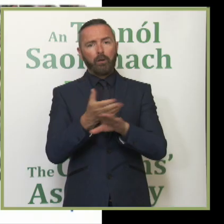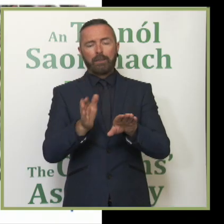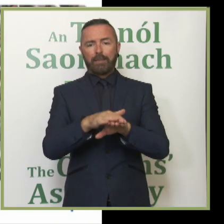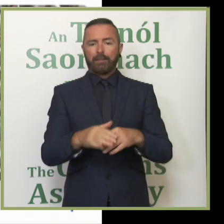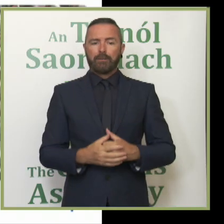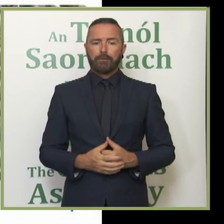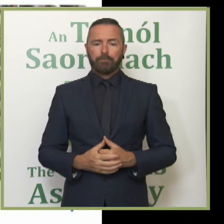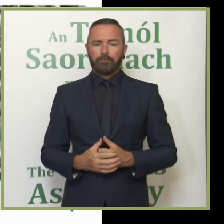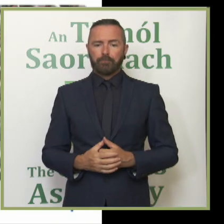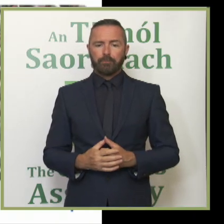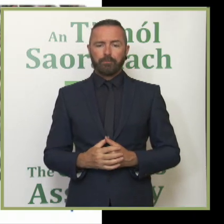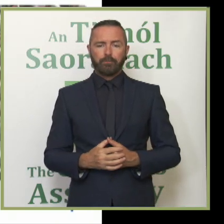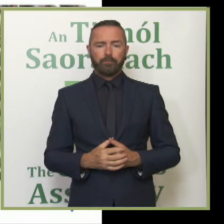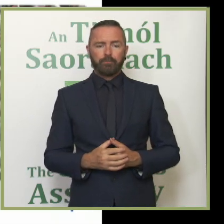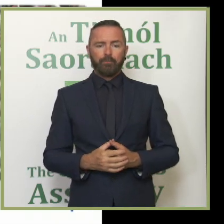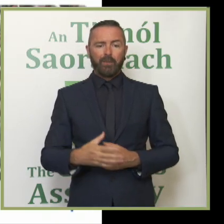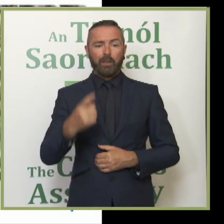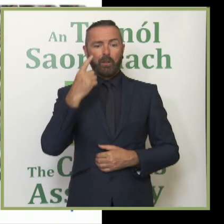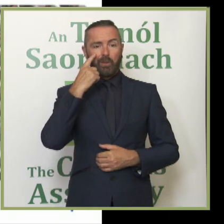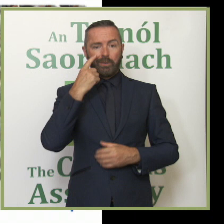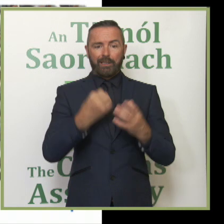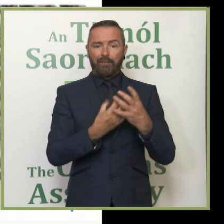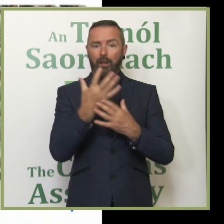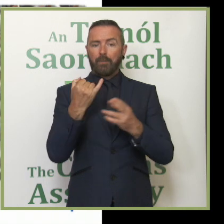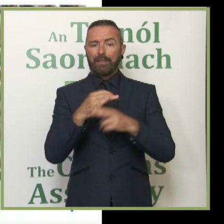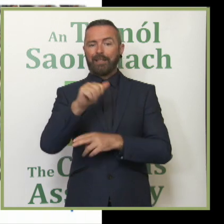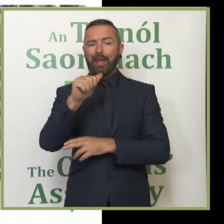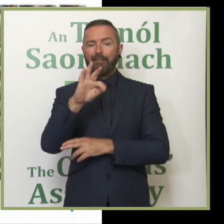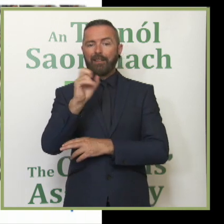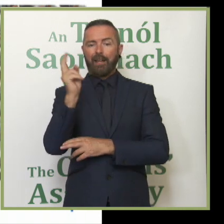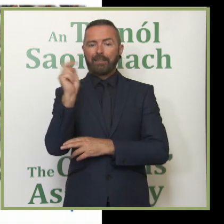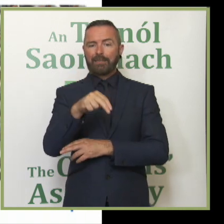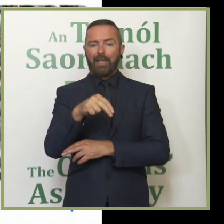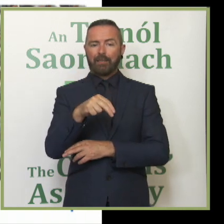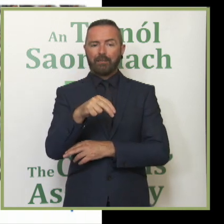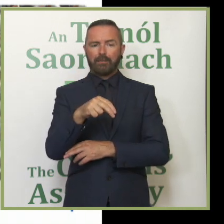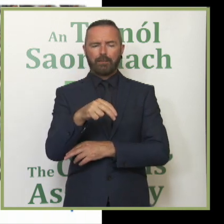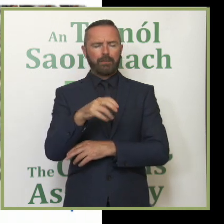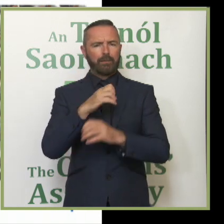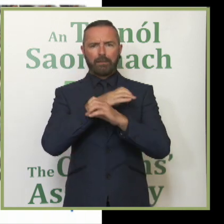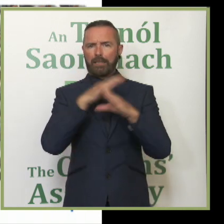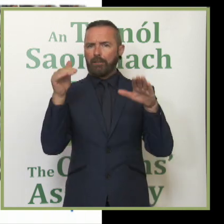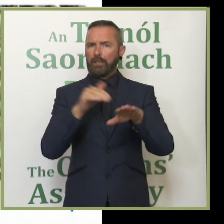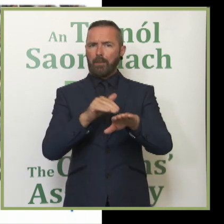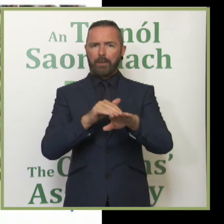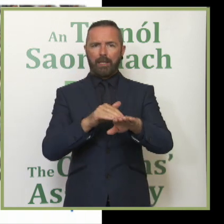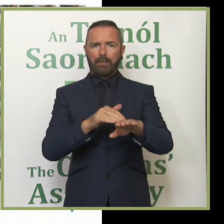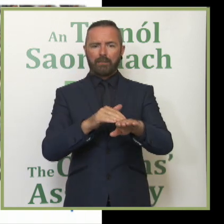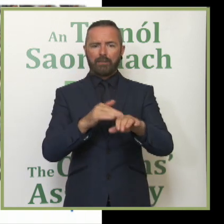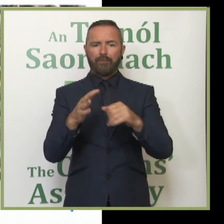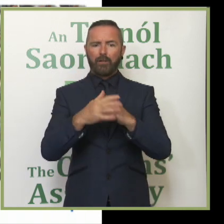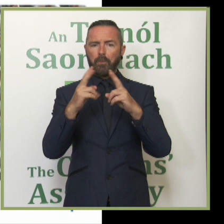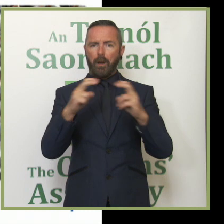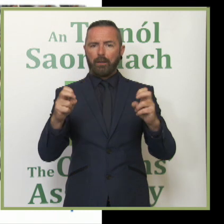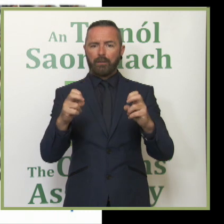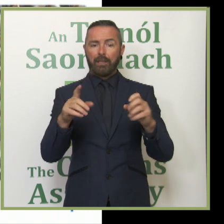Internationally, we can see that developments in Afghanistan have clear implications for the European drug markets. It remains the world's largest producer of